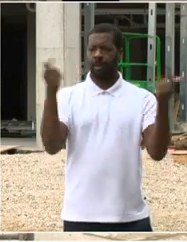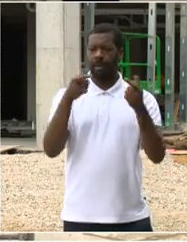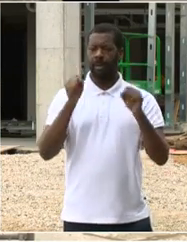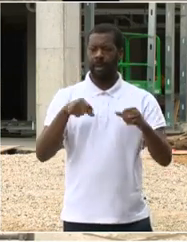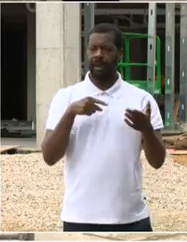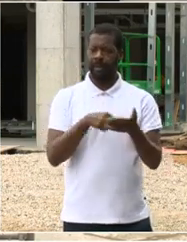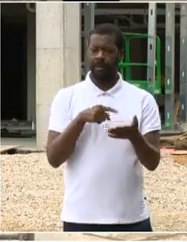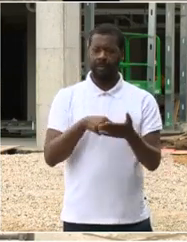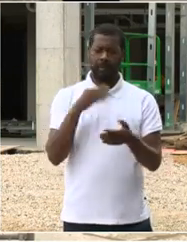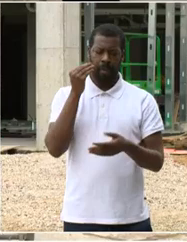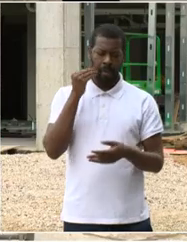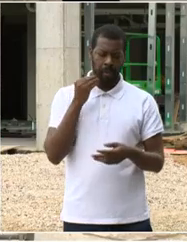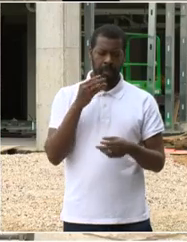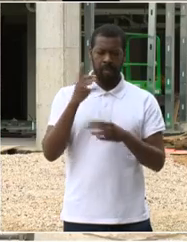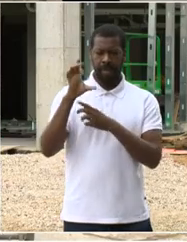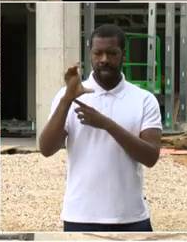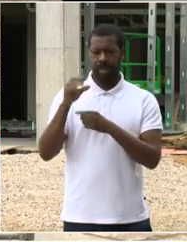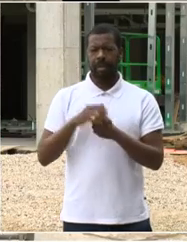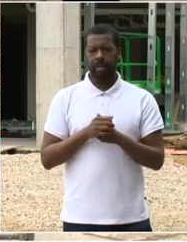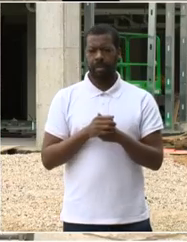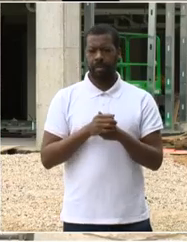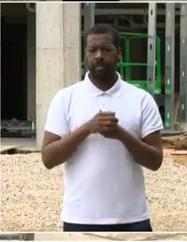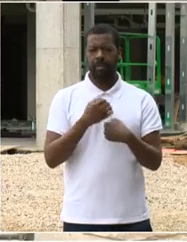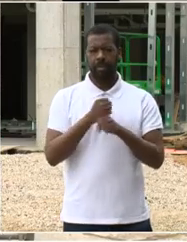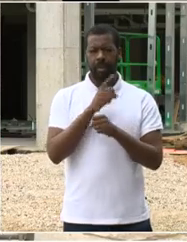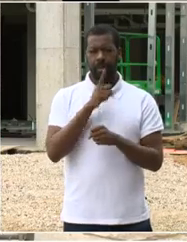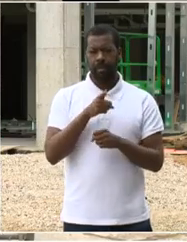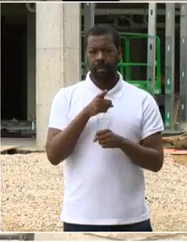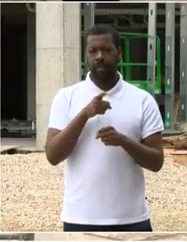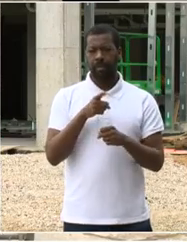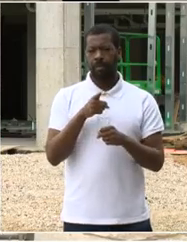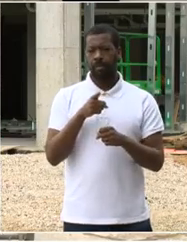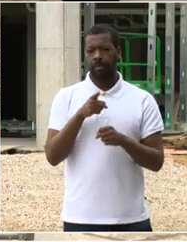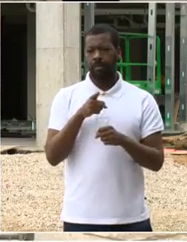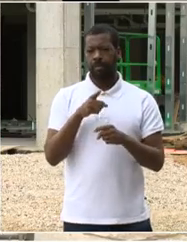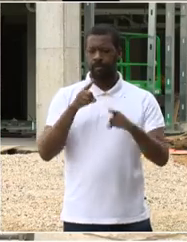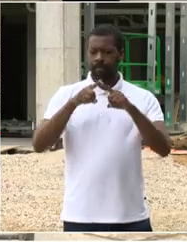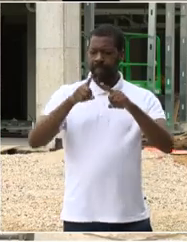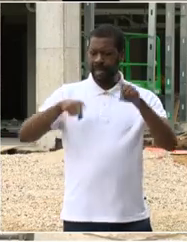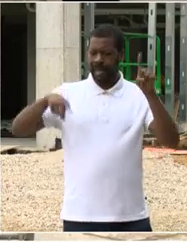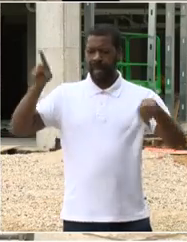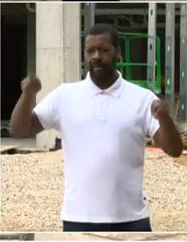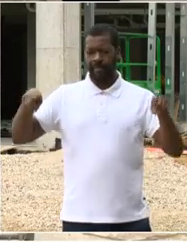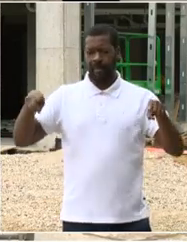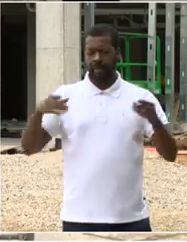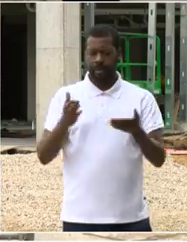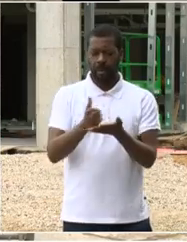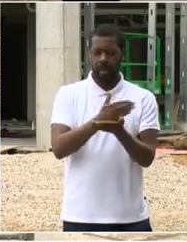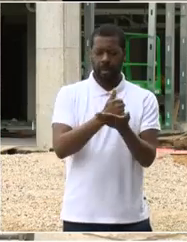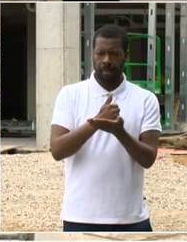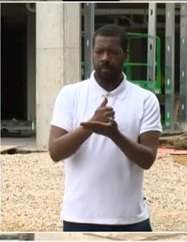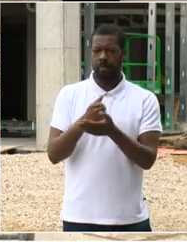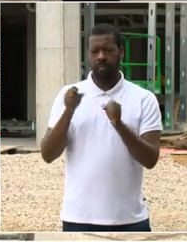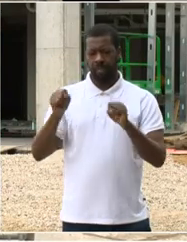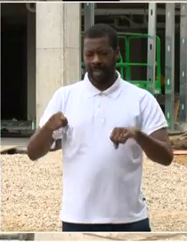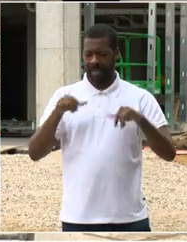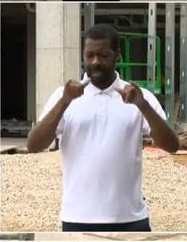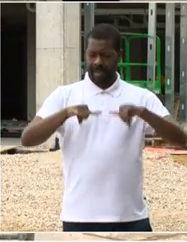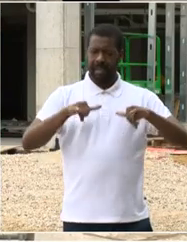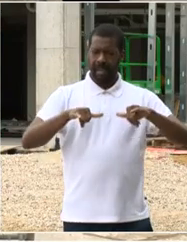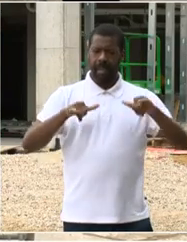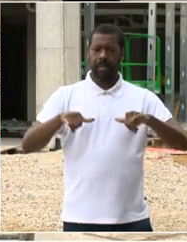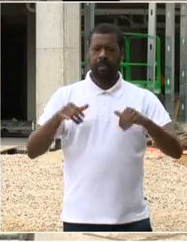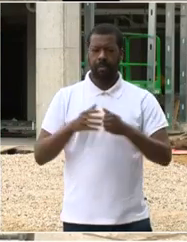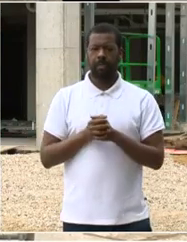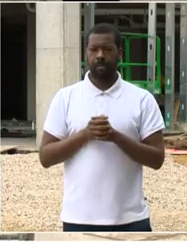the District of Columbia, to make sure people with a spectrum of incomes can stay in the neighborhoods